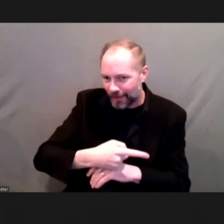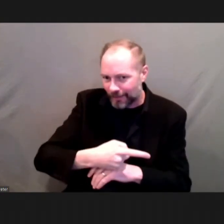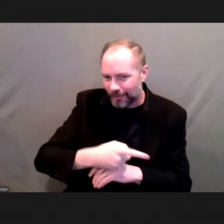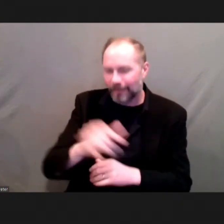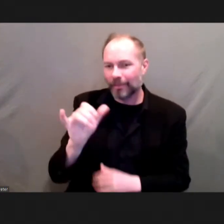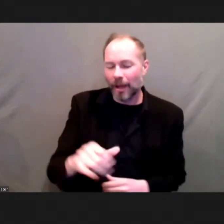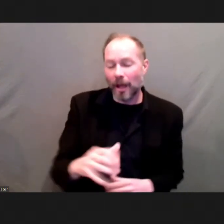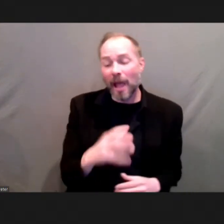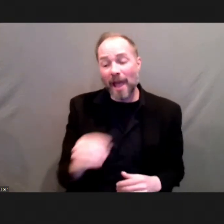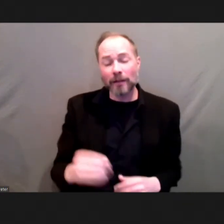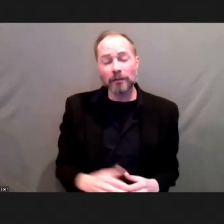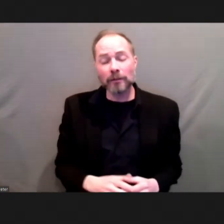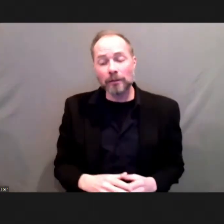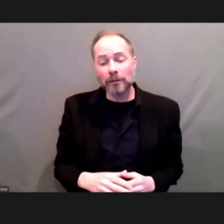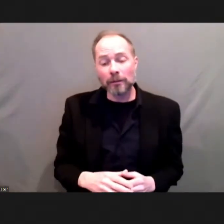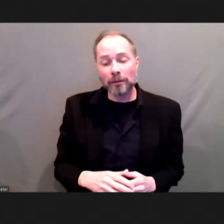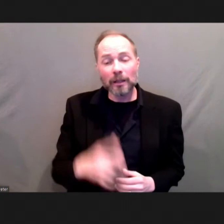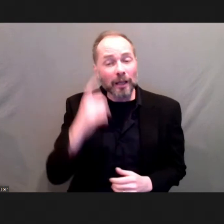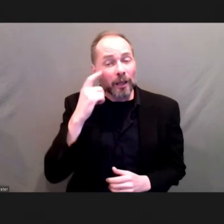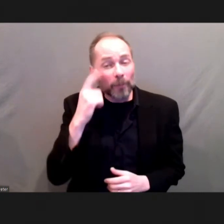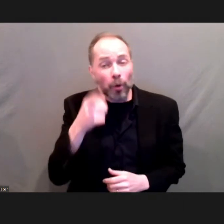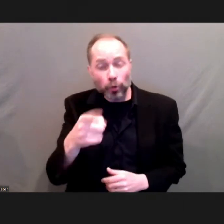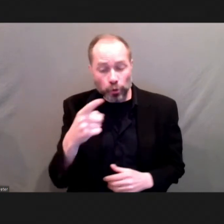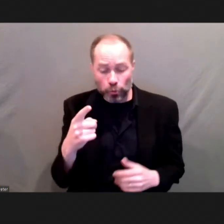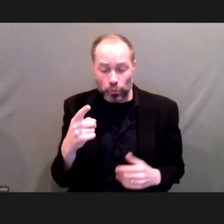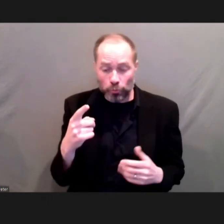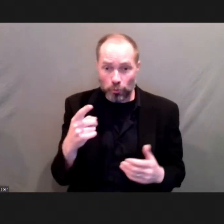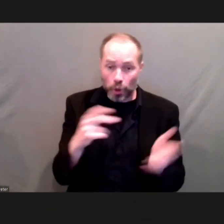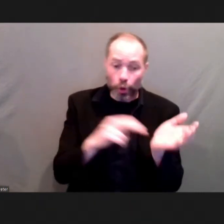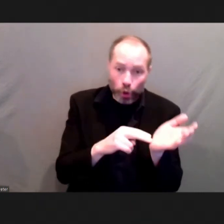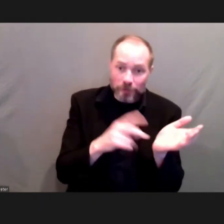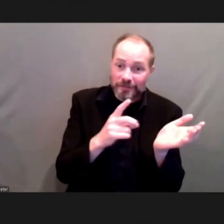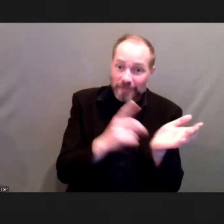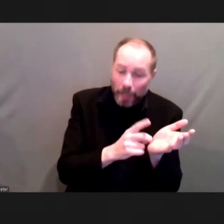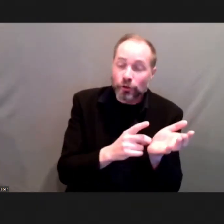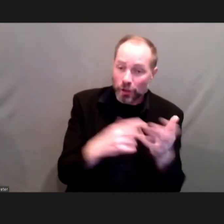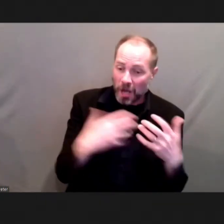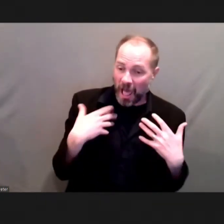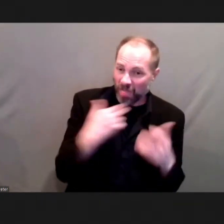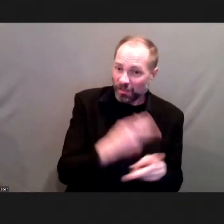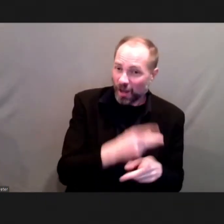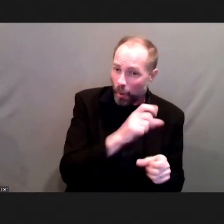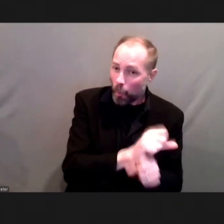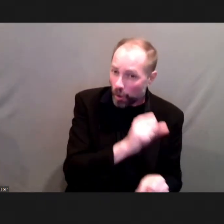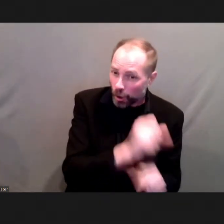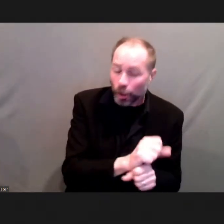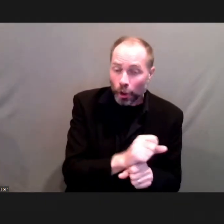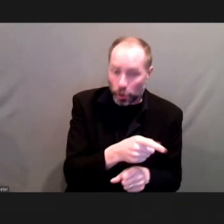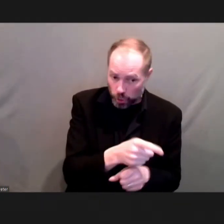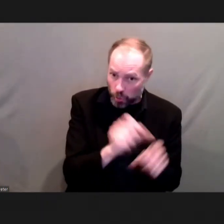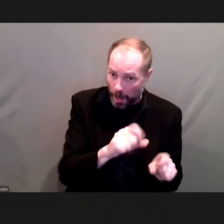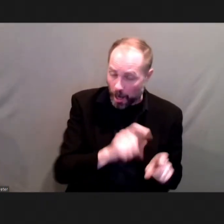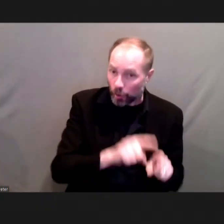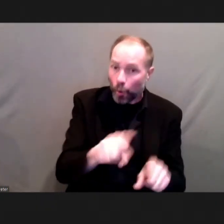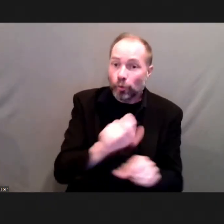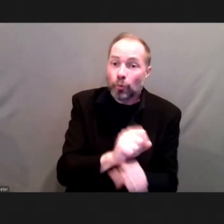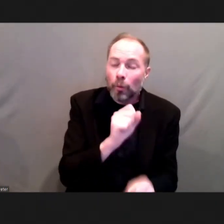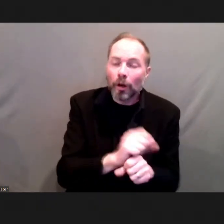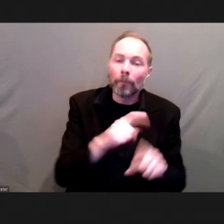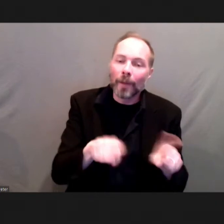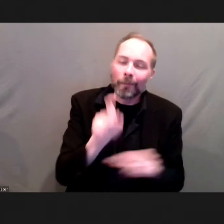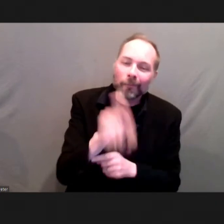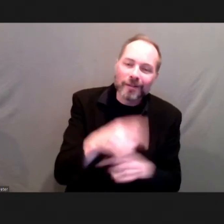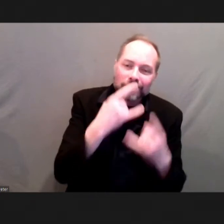then if you're a healthcare worker and you're up to date, you too can go to work and wear a mask for 10 days.